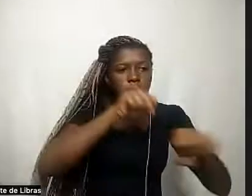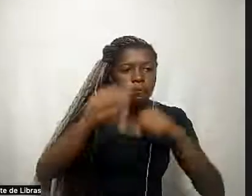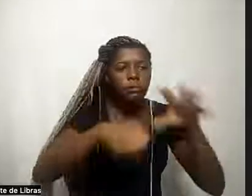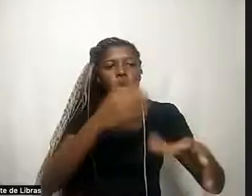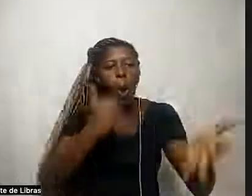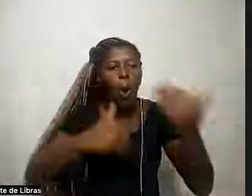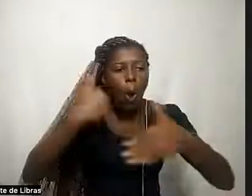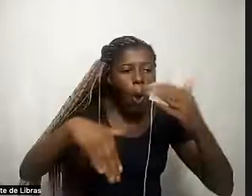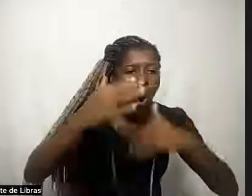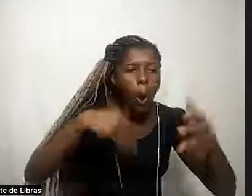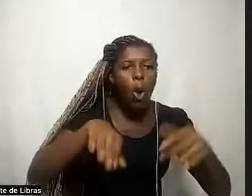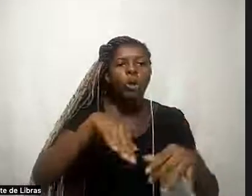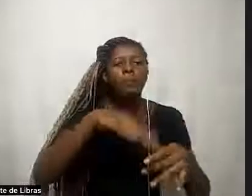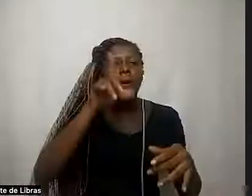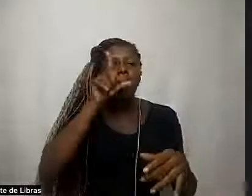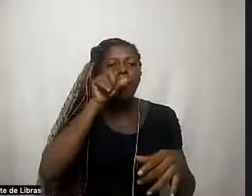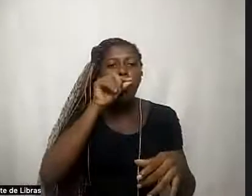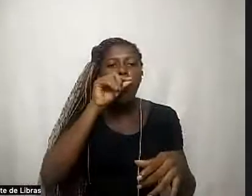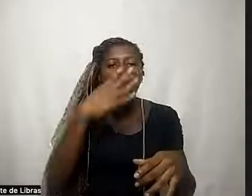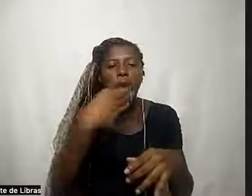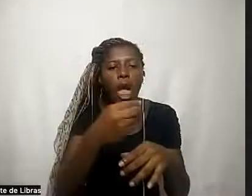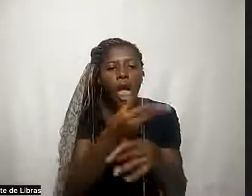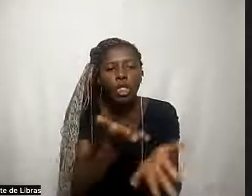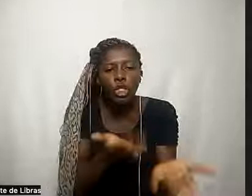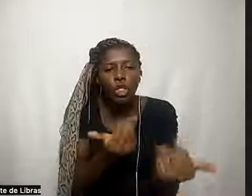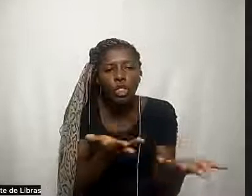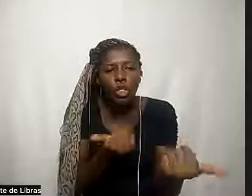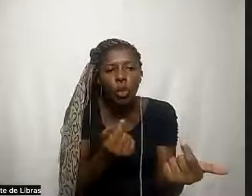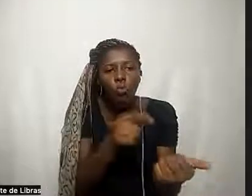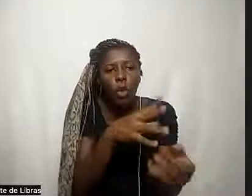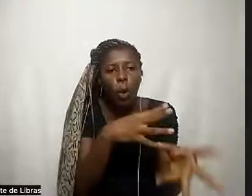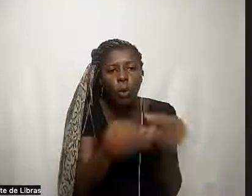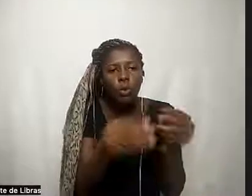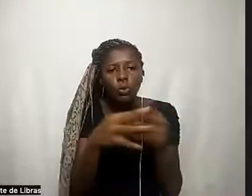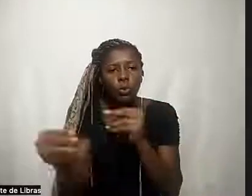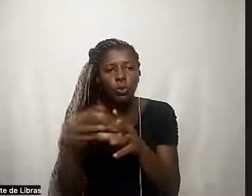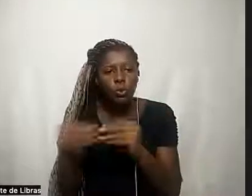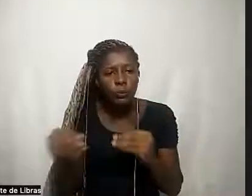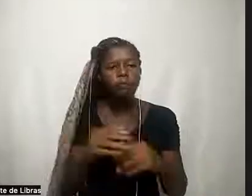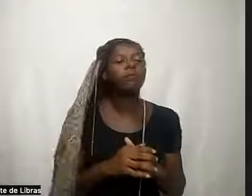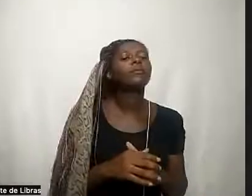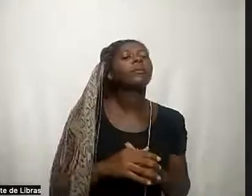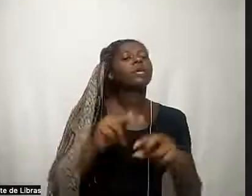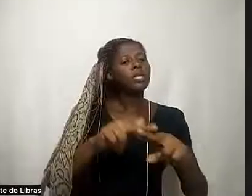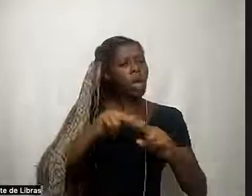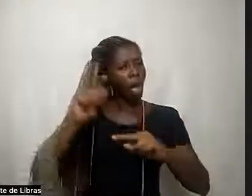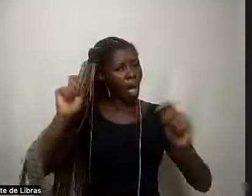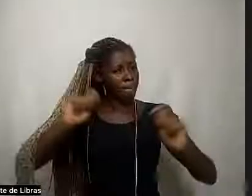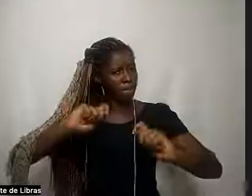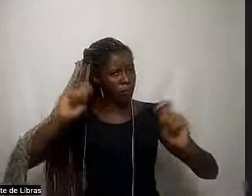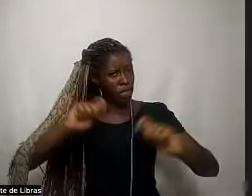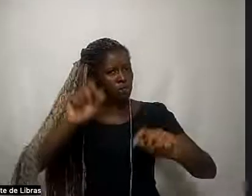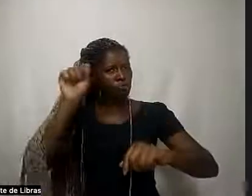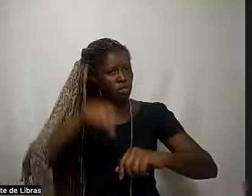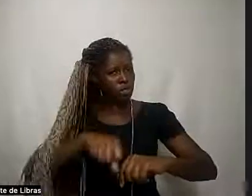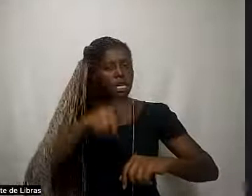So it is a long-term work. So we can say that a species is not an endangered species